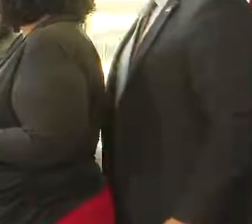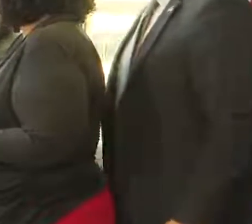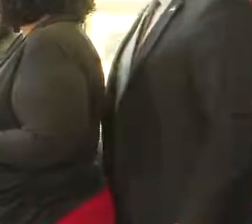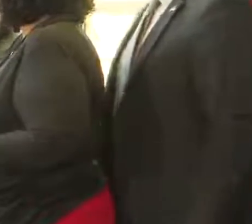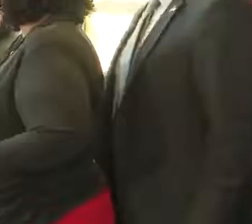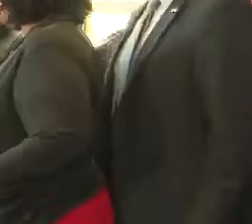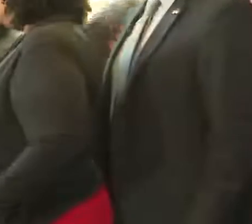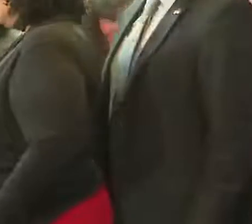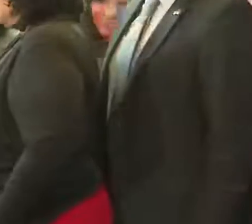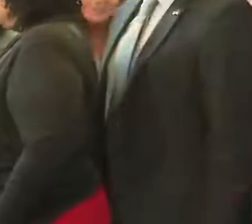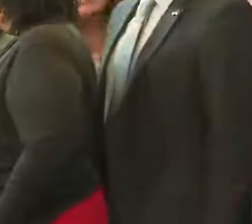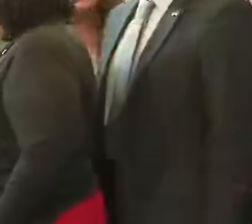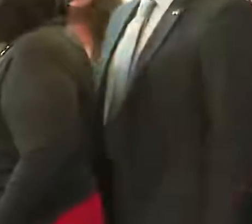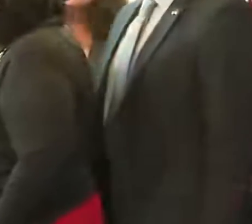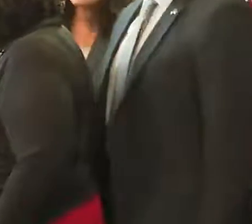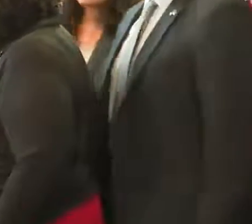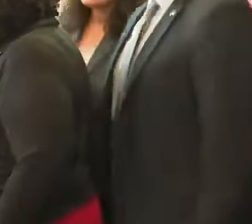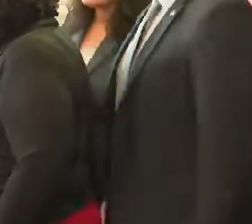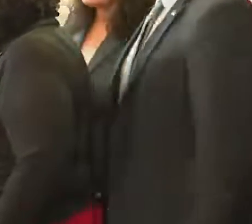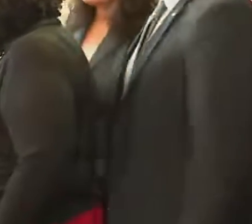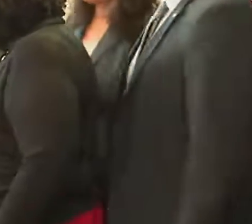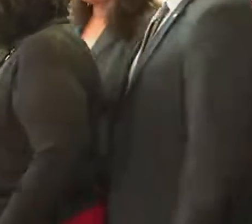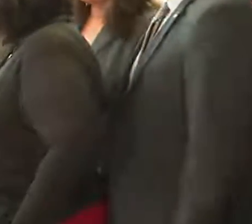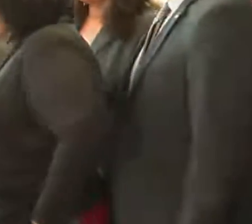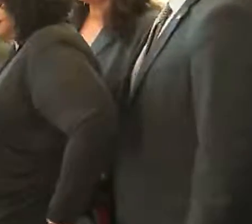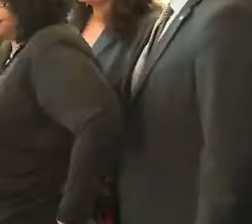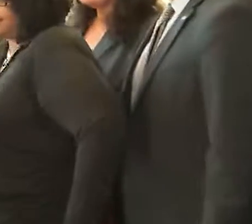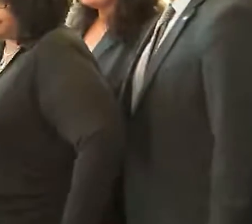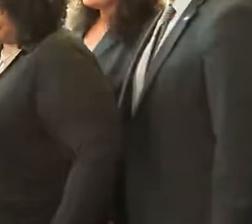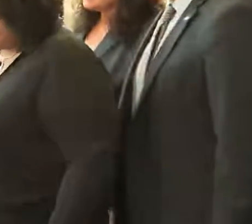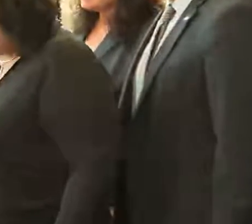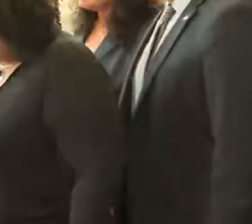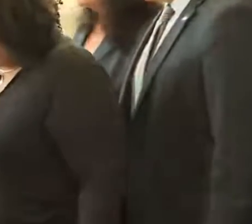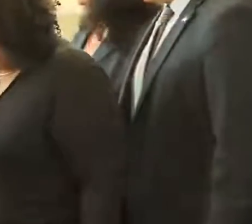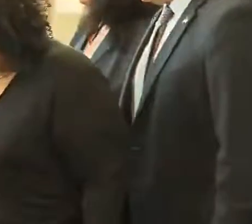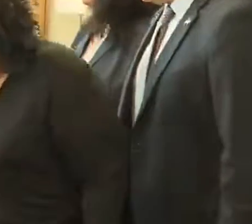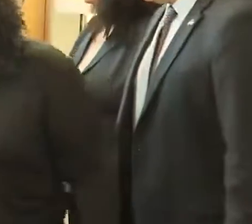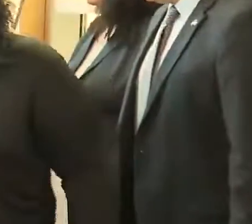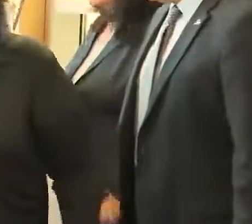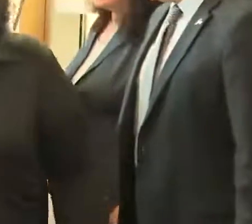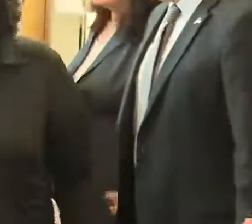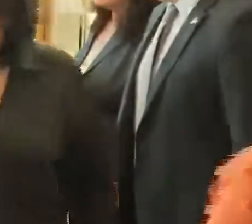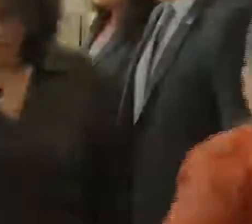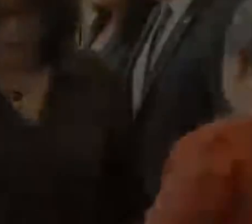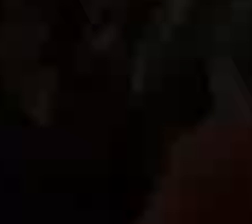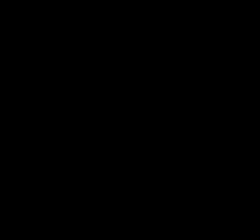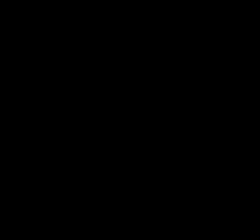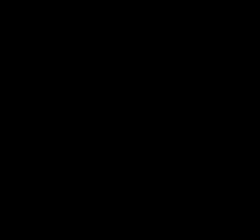Thank you, everyone. That concludes our program for today.